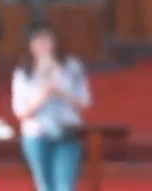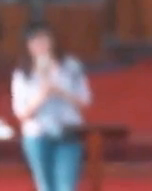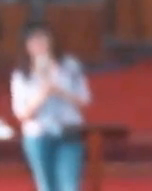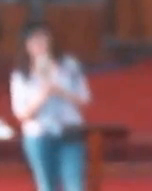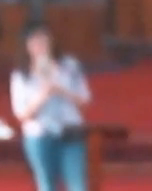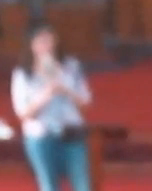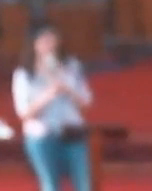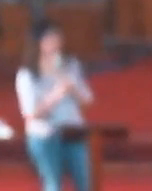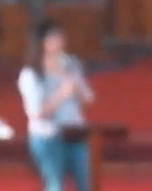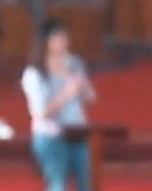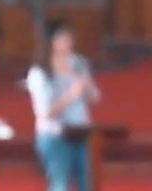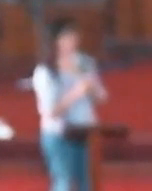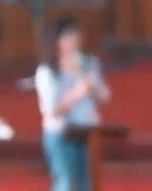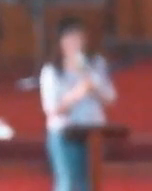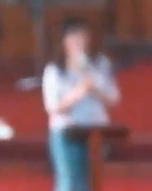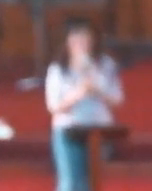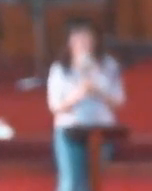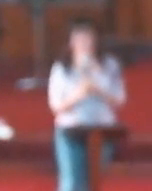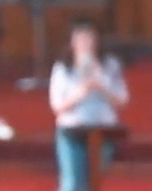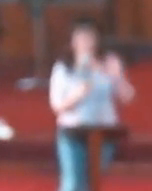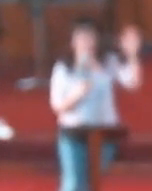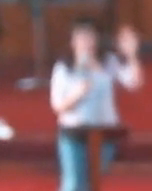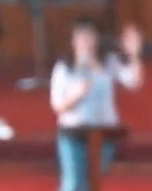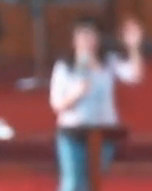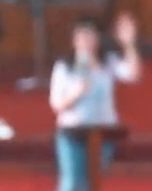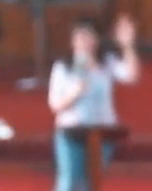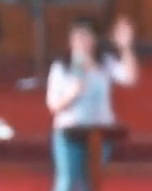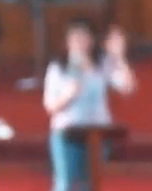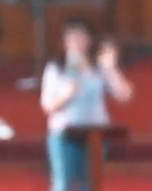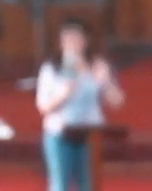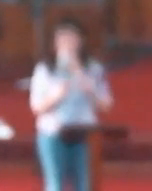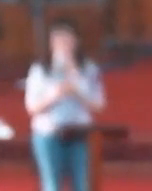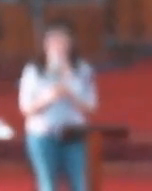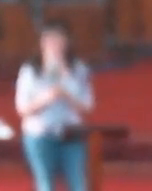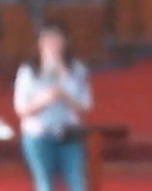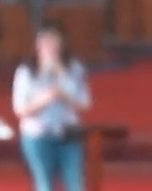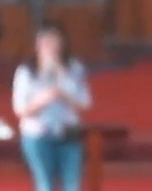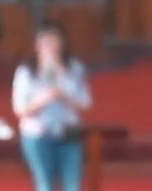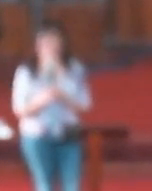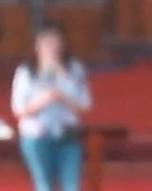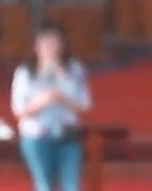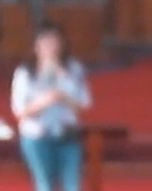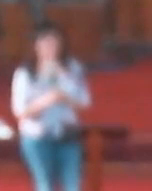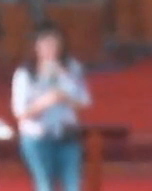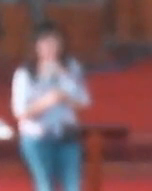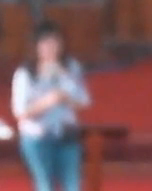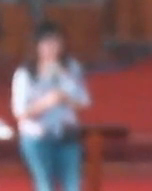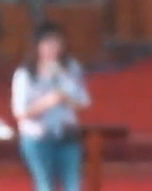5 kilos less on my body. ¿Cuántos quisieran hacer algo así? How many of you like to do that?